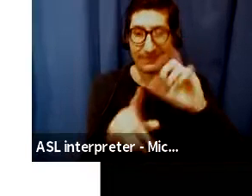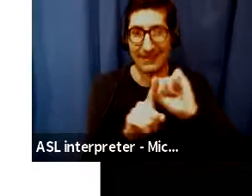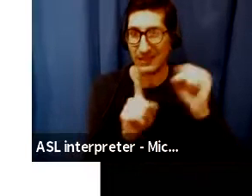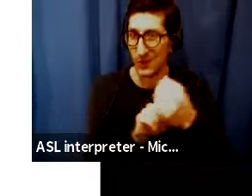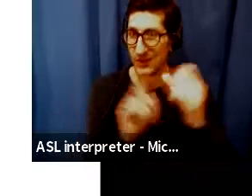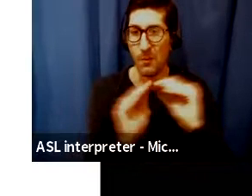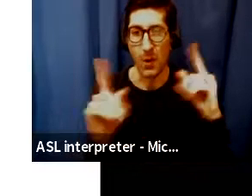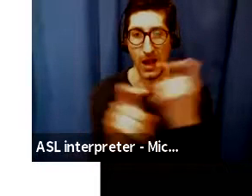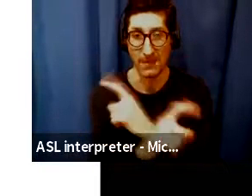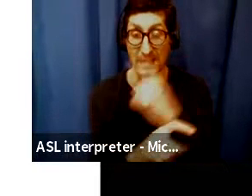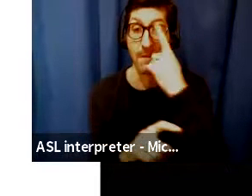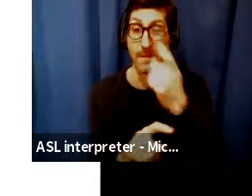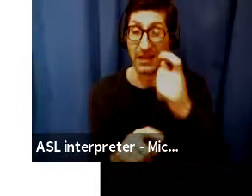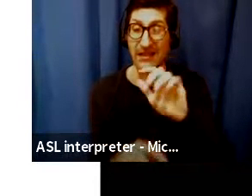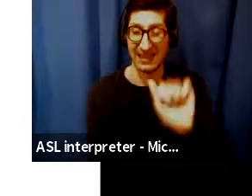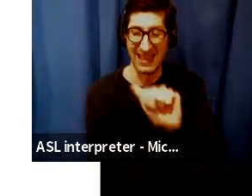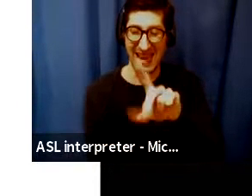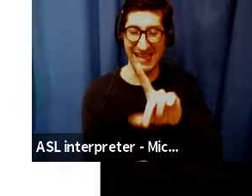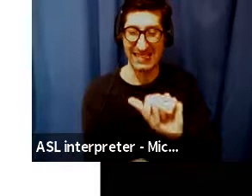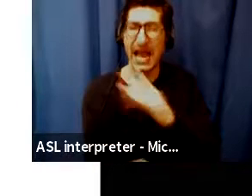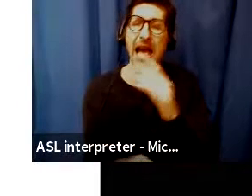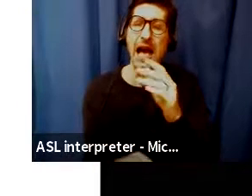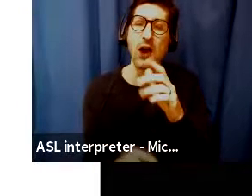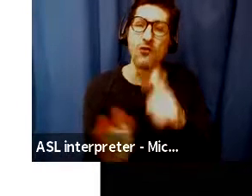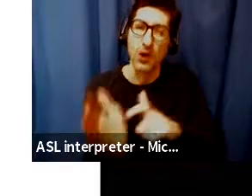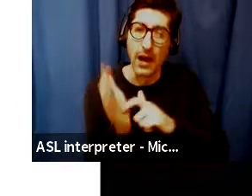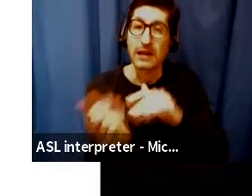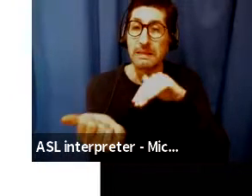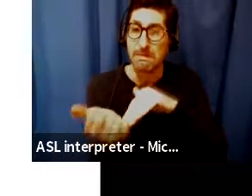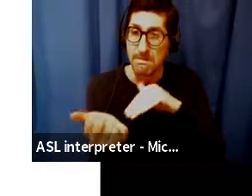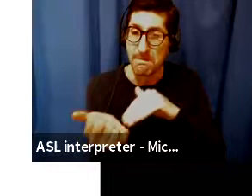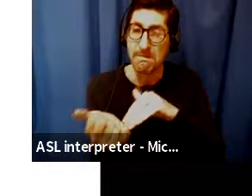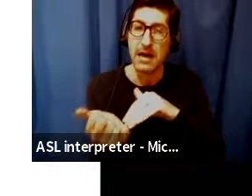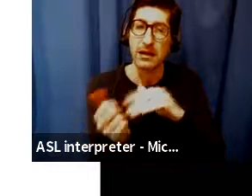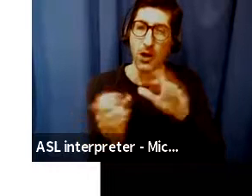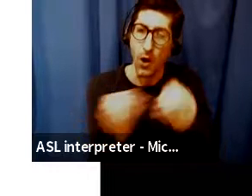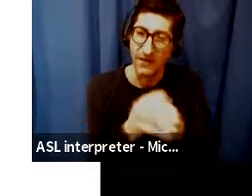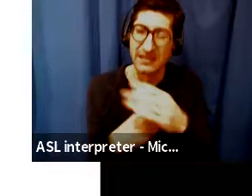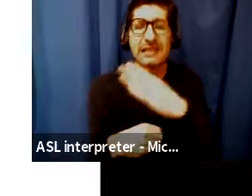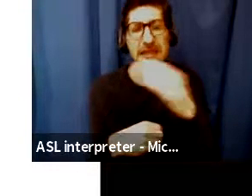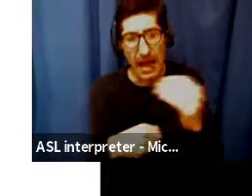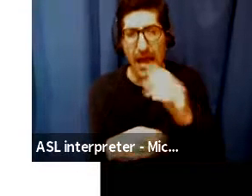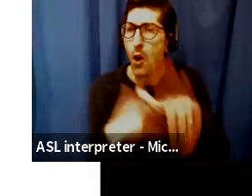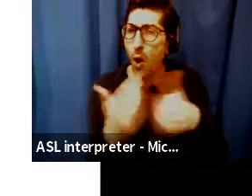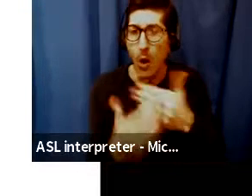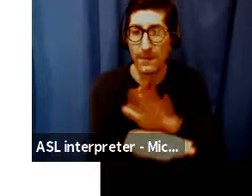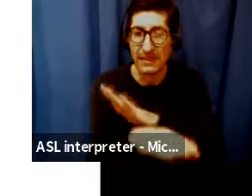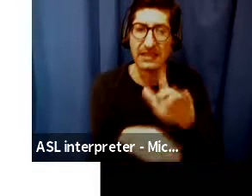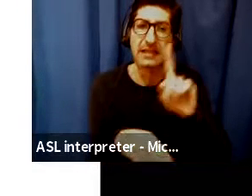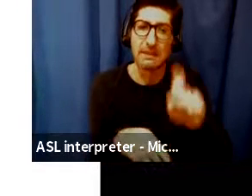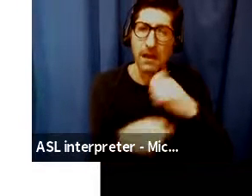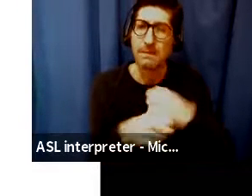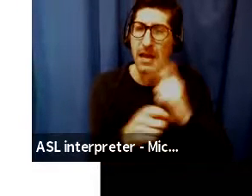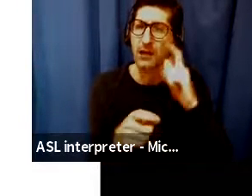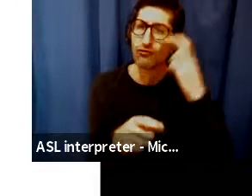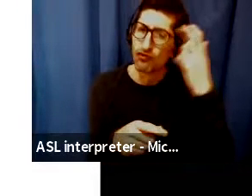ADA, medical providers and all businesses must consider making reasonable modifications of policies, practices, and